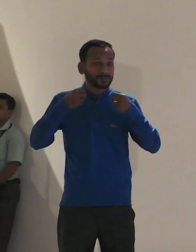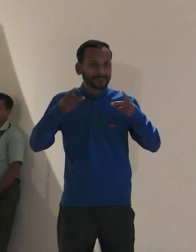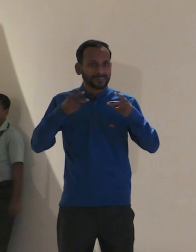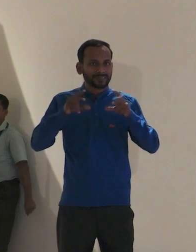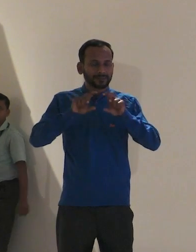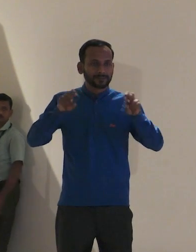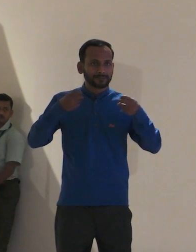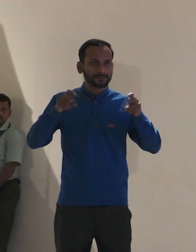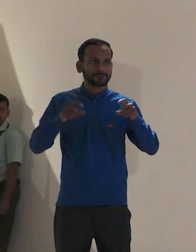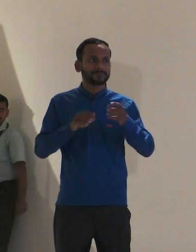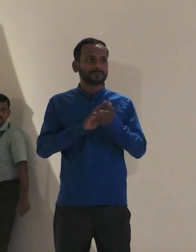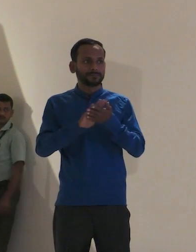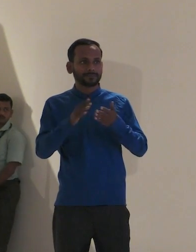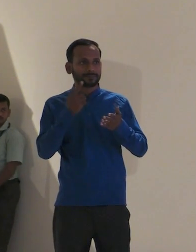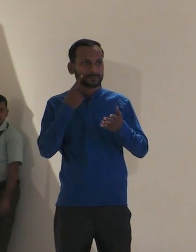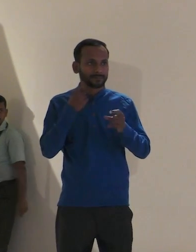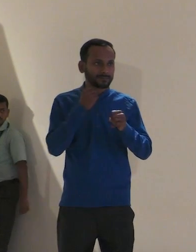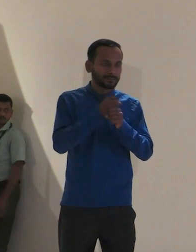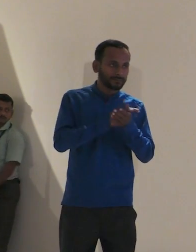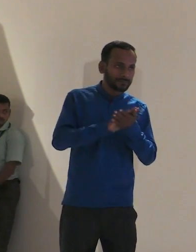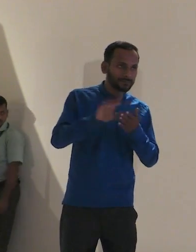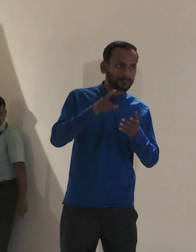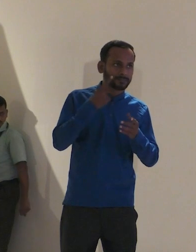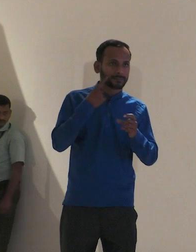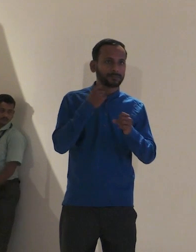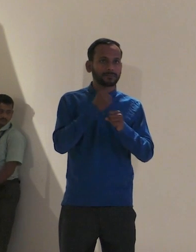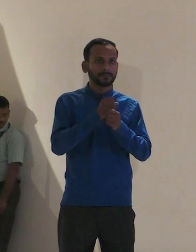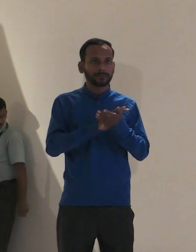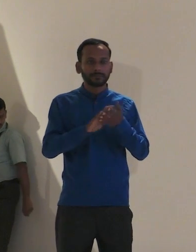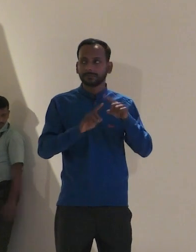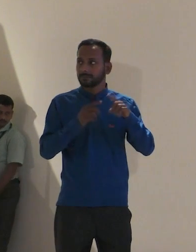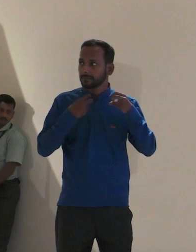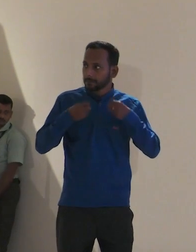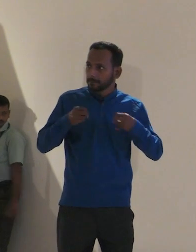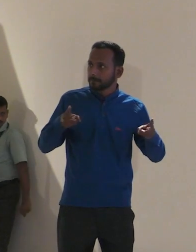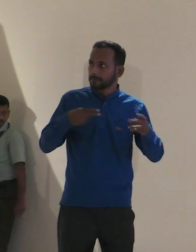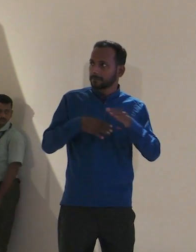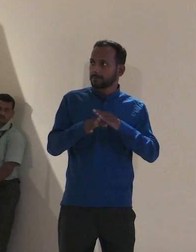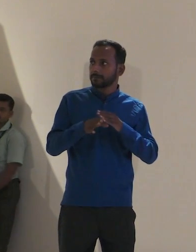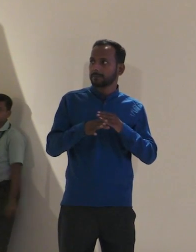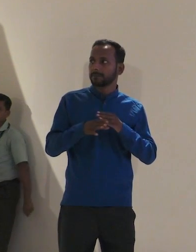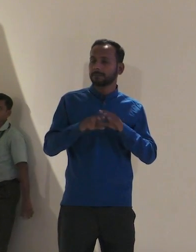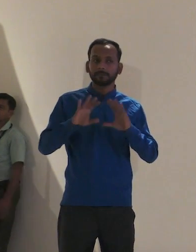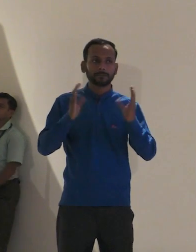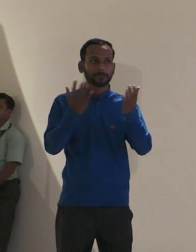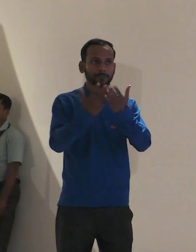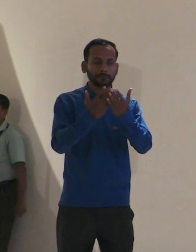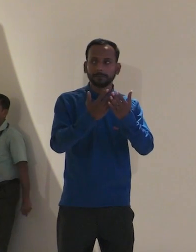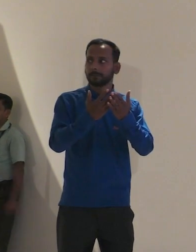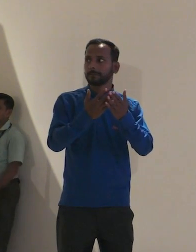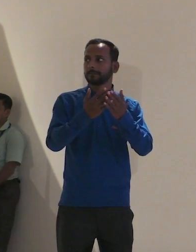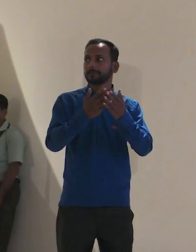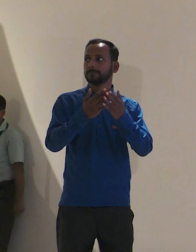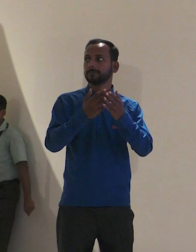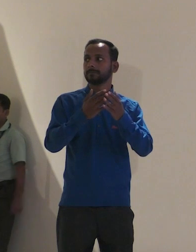that maybe Clive was involved in, while not doing a sort of like a covering up to an extent of